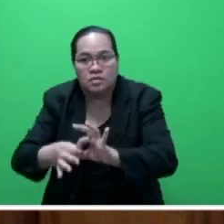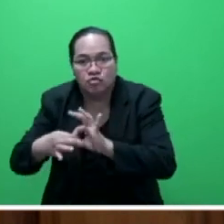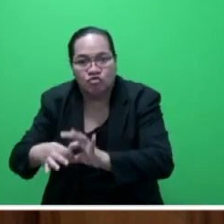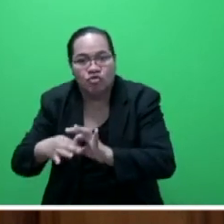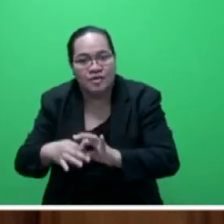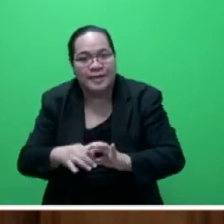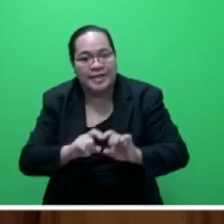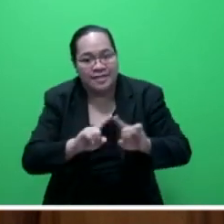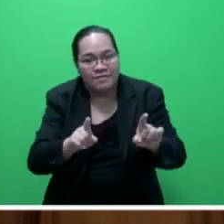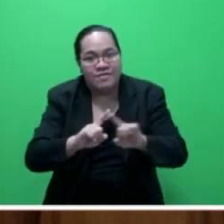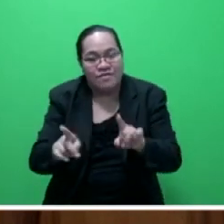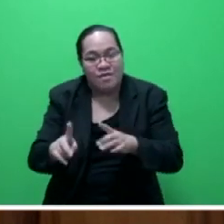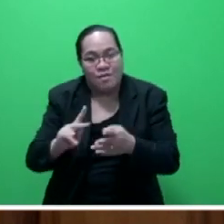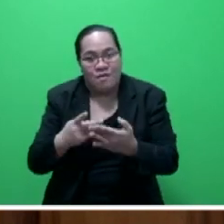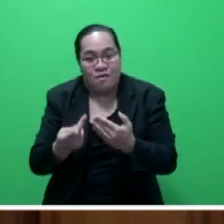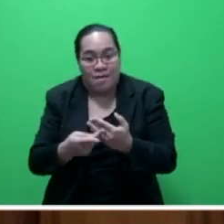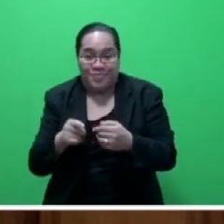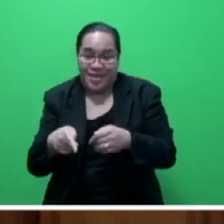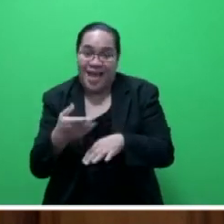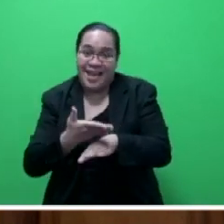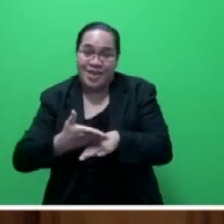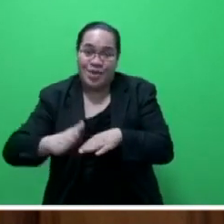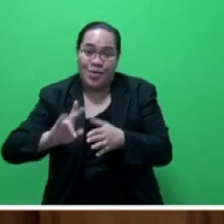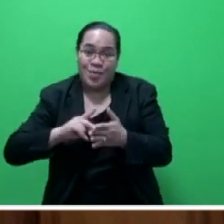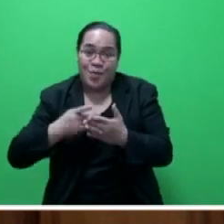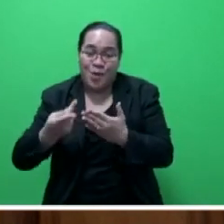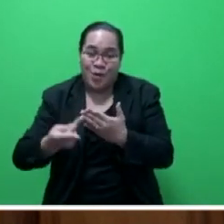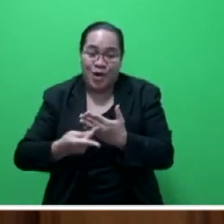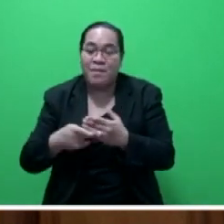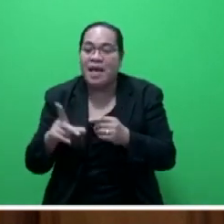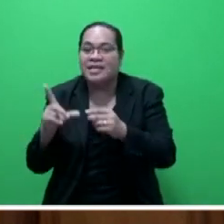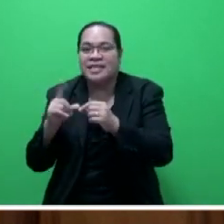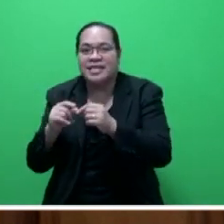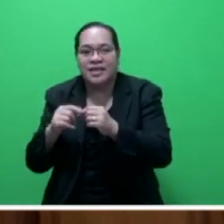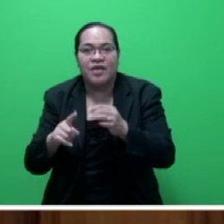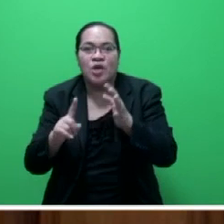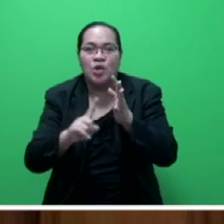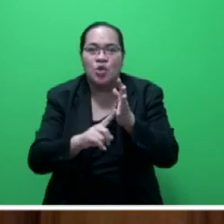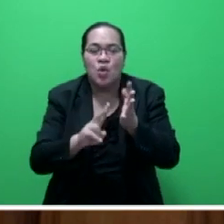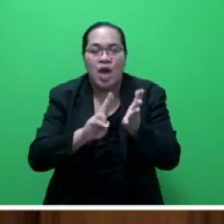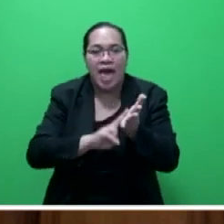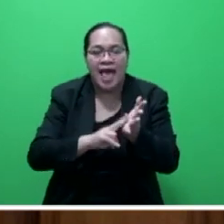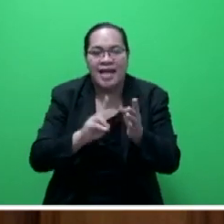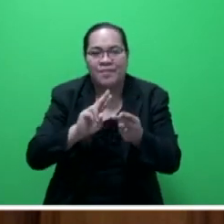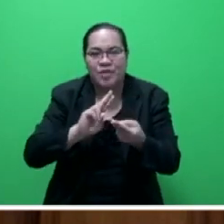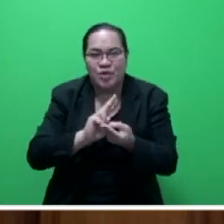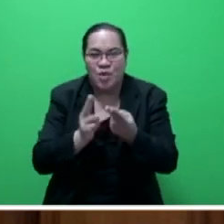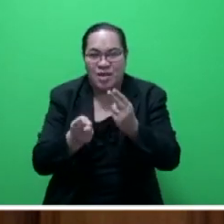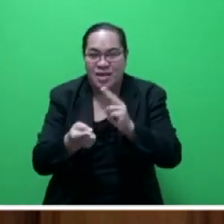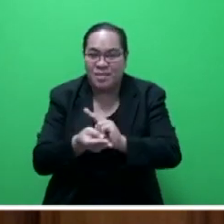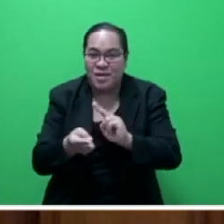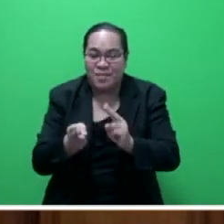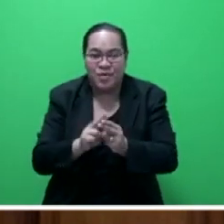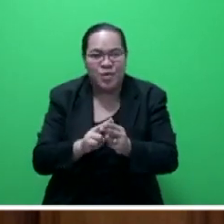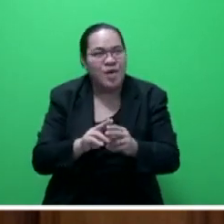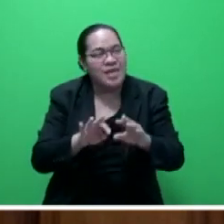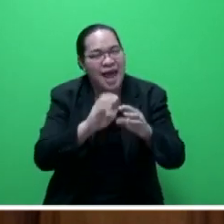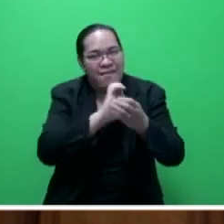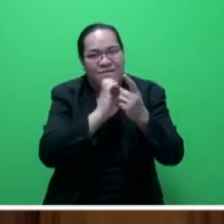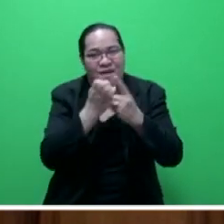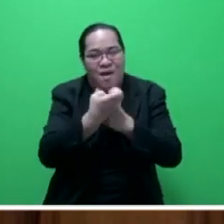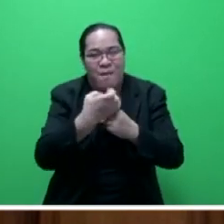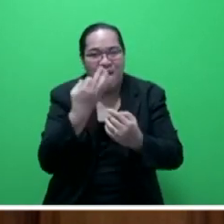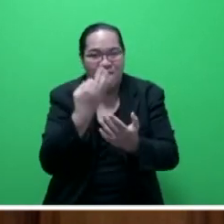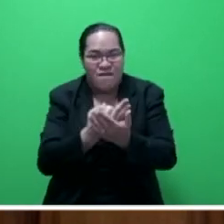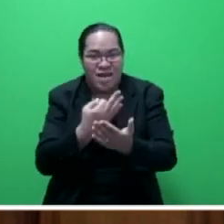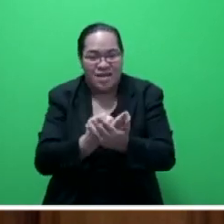initiatives. This new program is additional to the UNDP Coordinated Global Environment Fund Ridge to